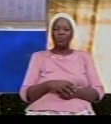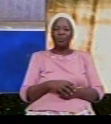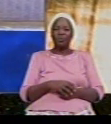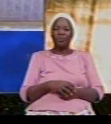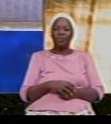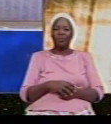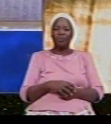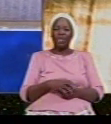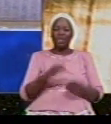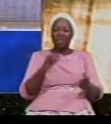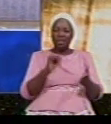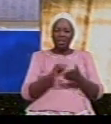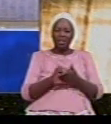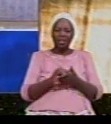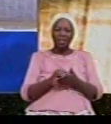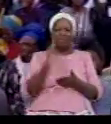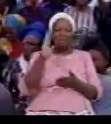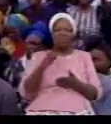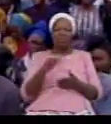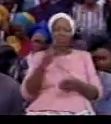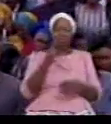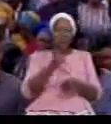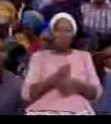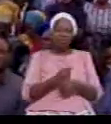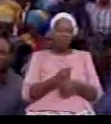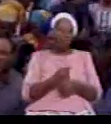that will rather ulcerate